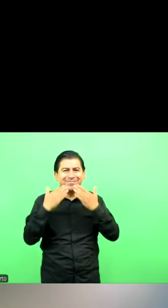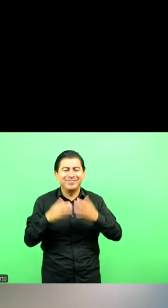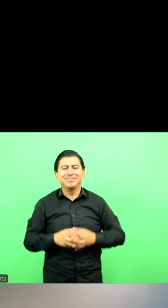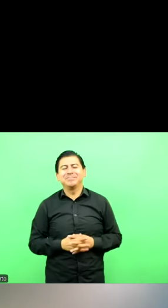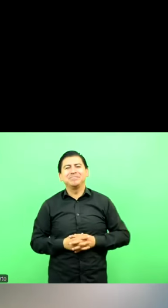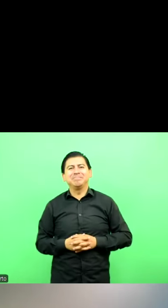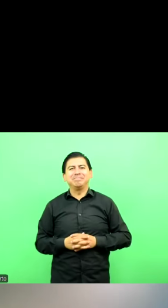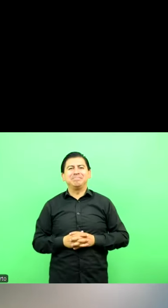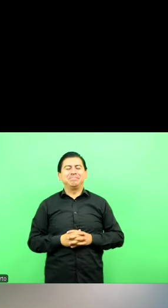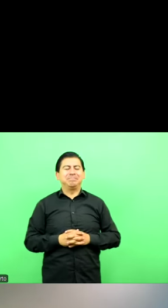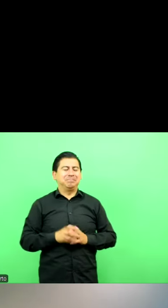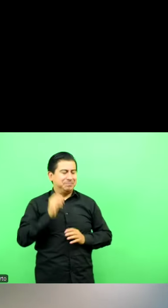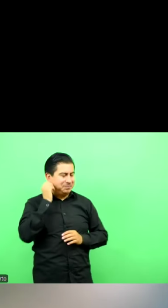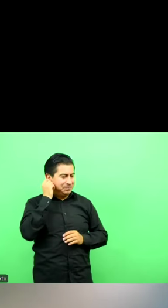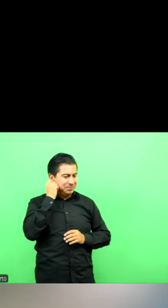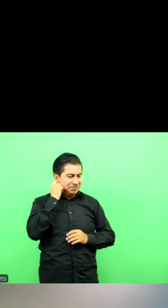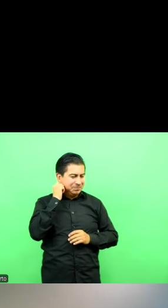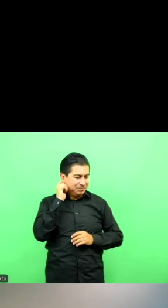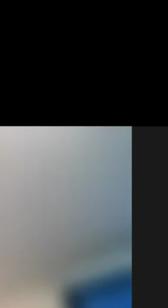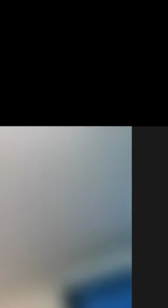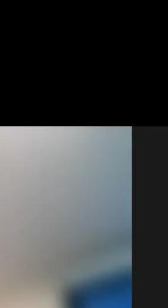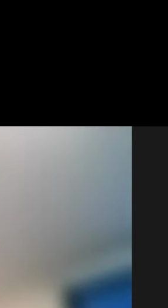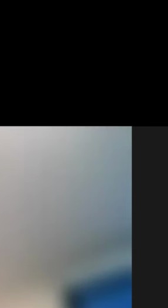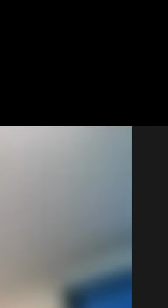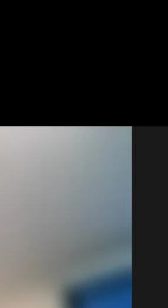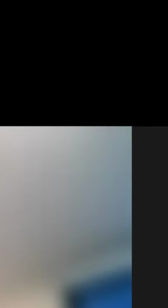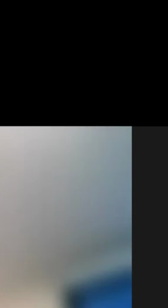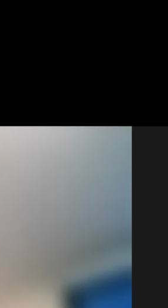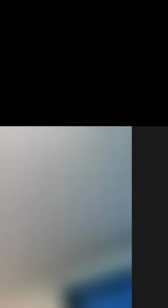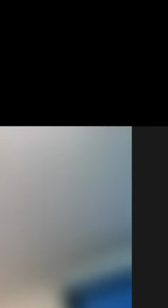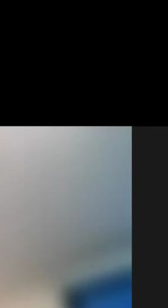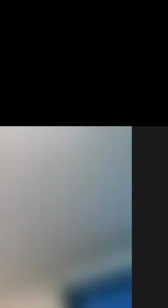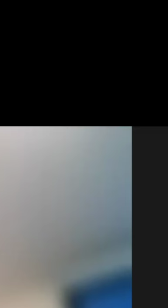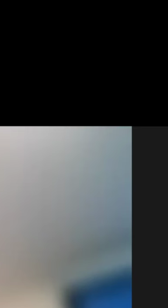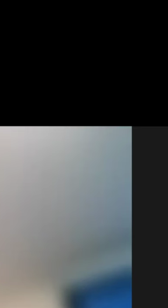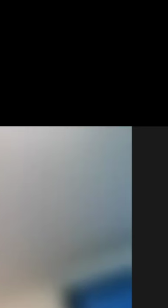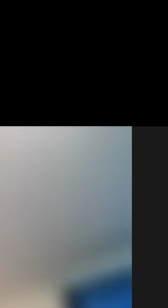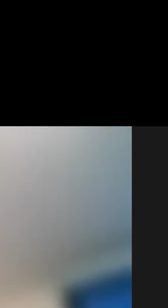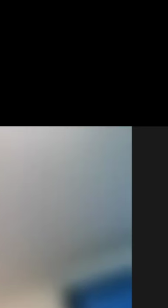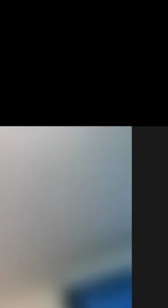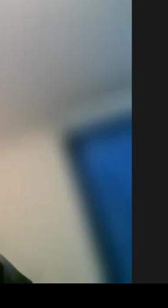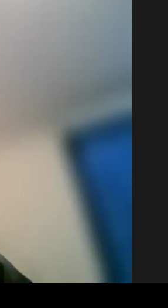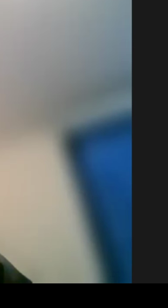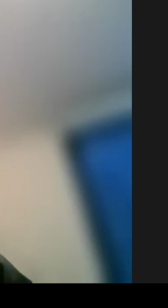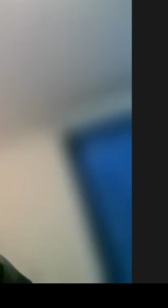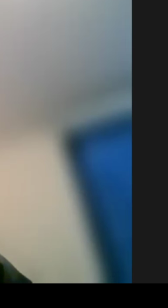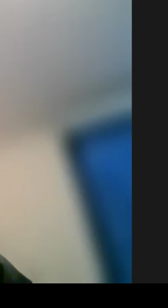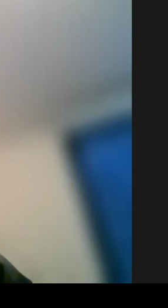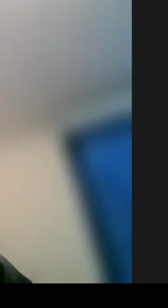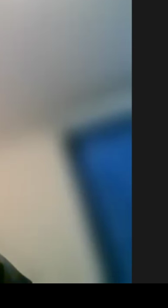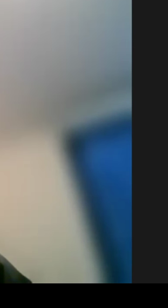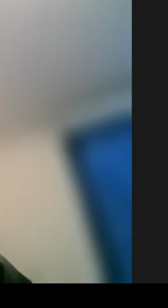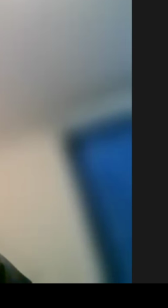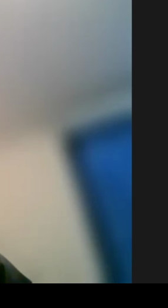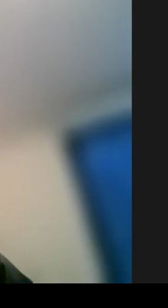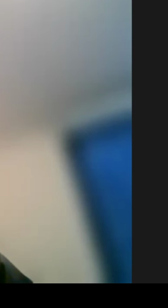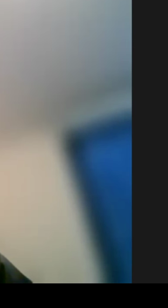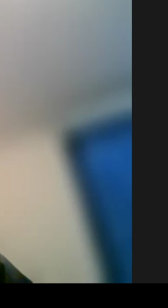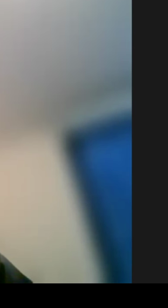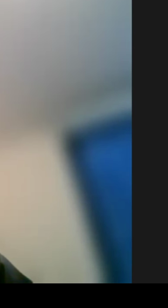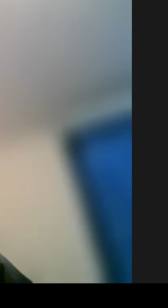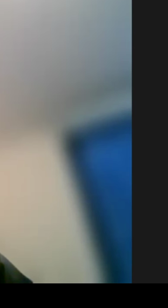Thank you. Thank you very much, Doctor. This was brilliant. Ingrid H. is a